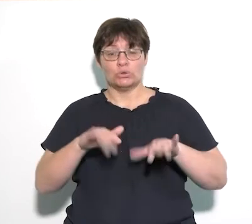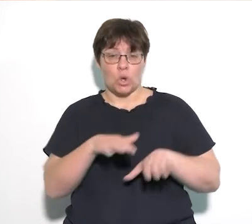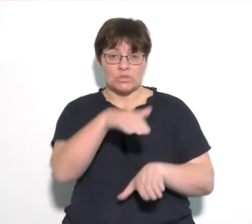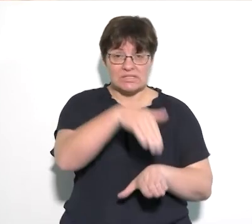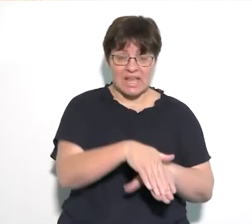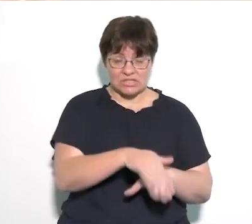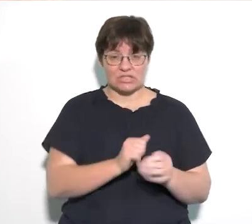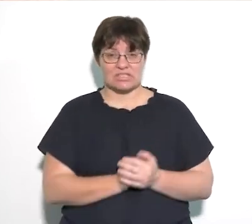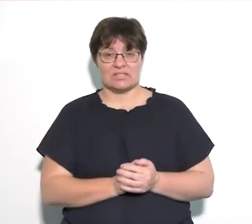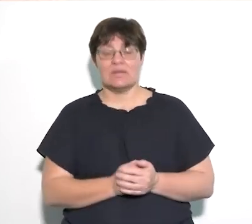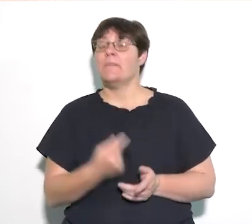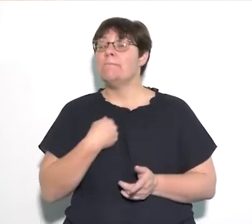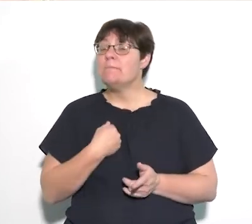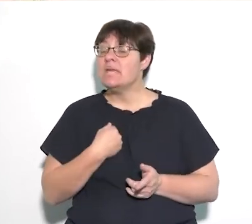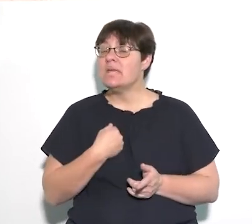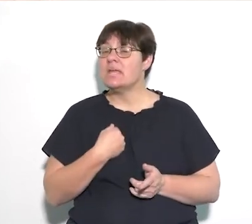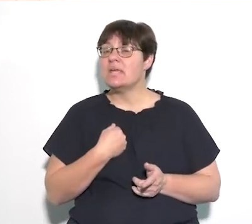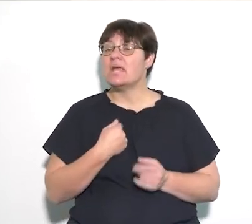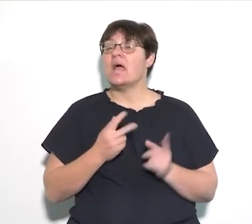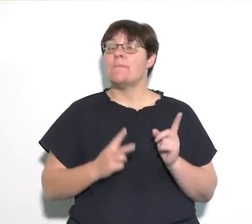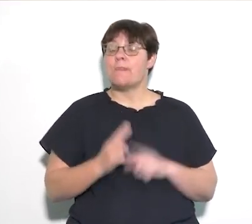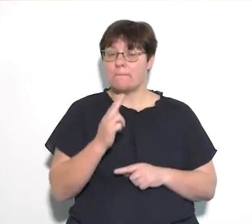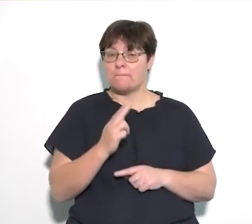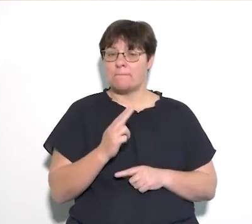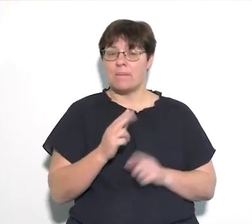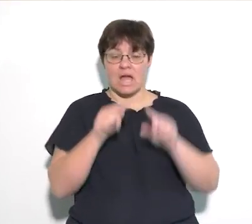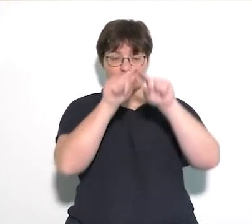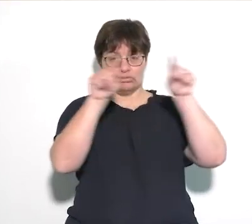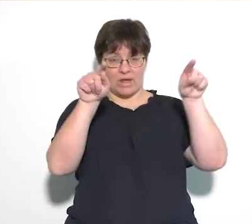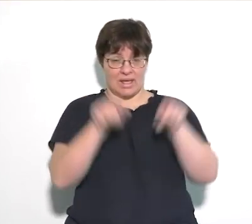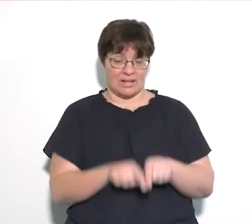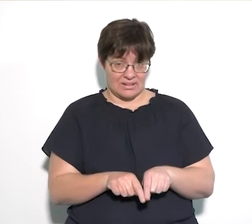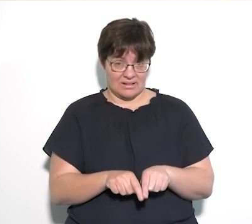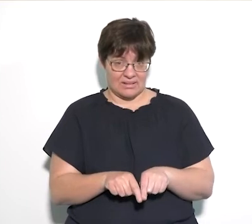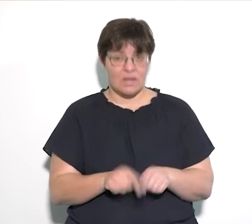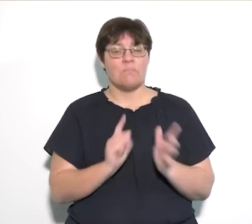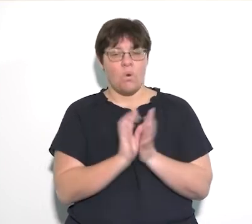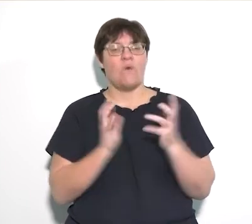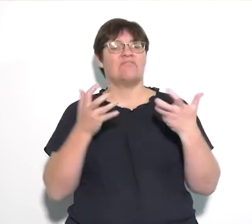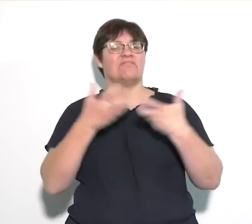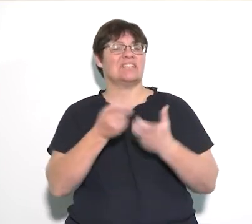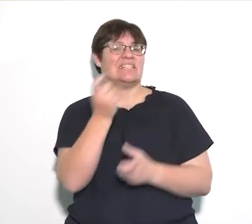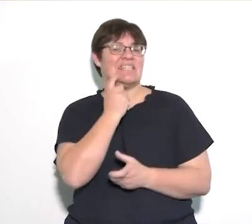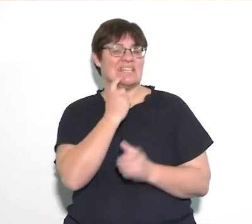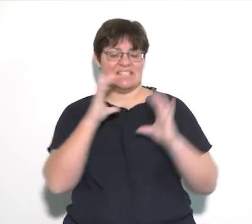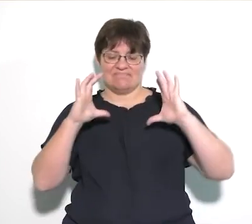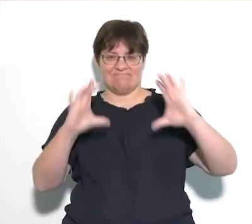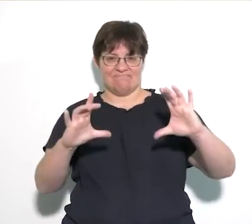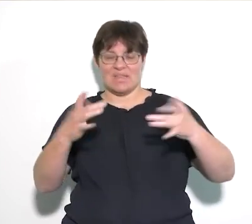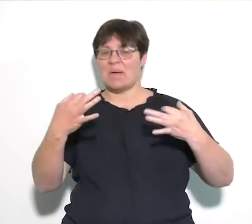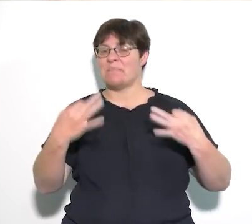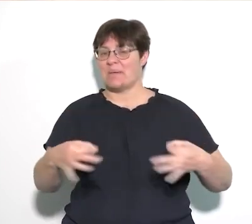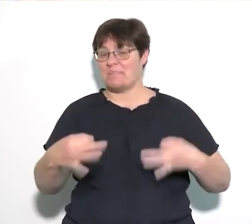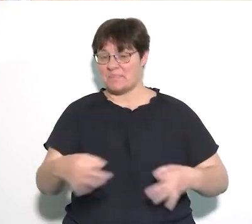Touch your toes. I have chosen to cut my paper in triangles. It just fits easier on the